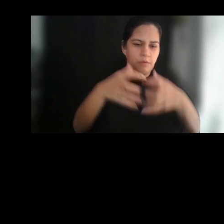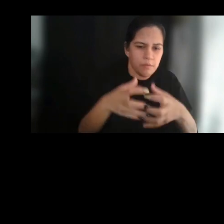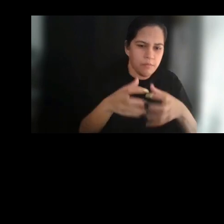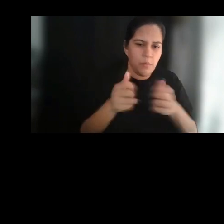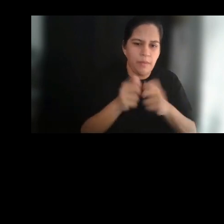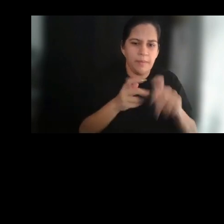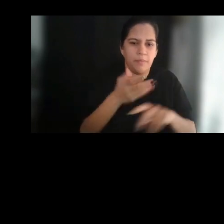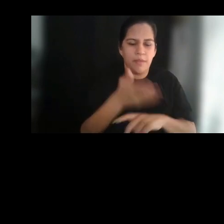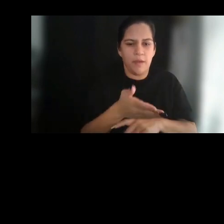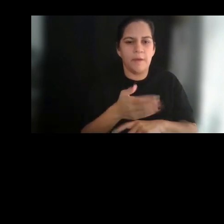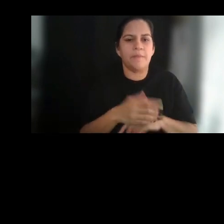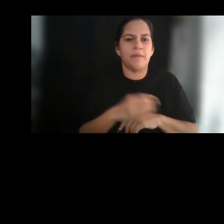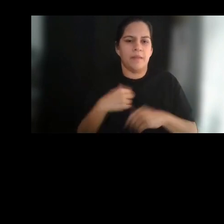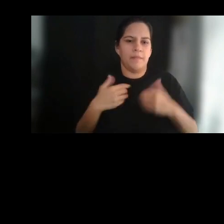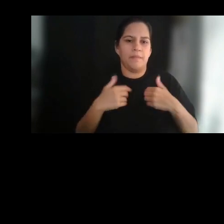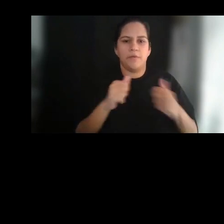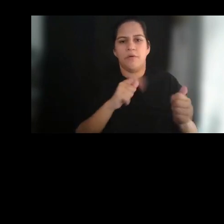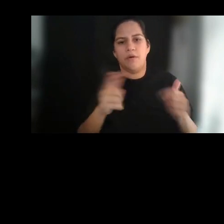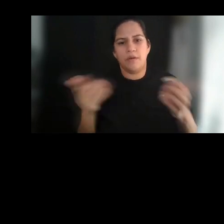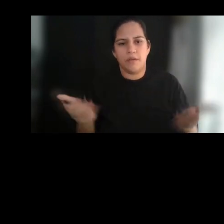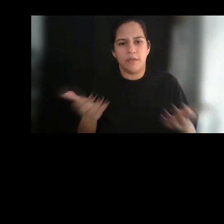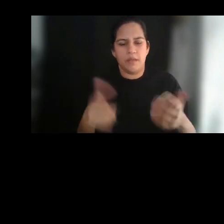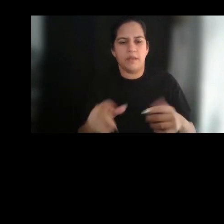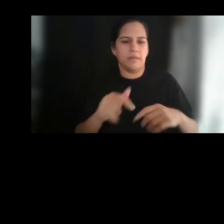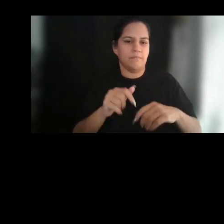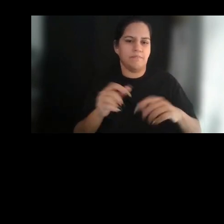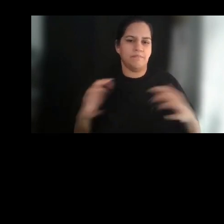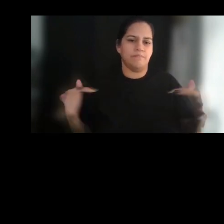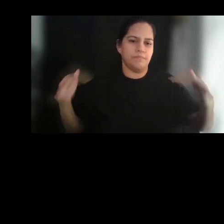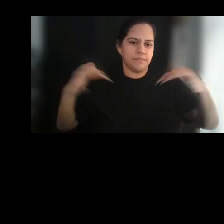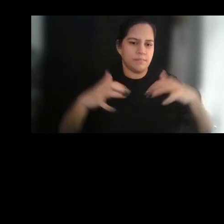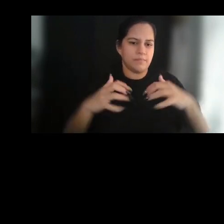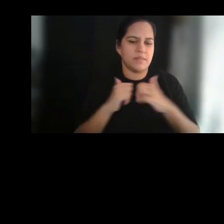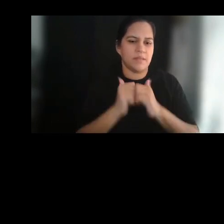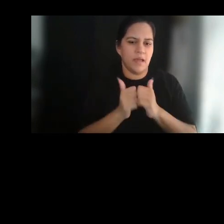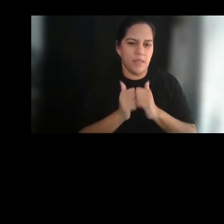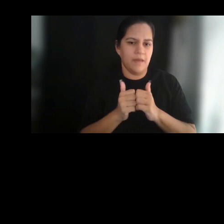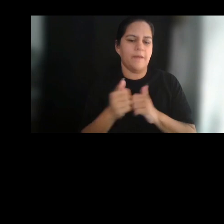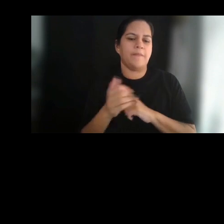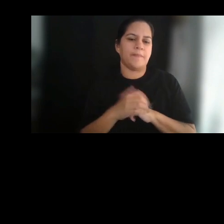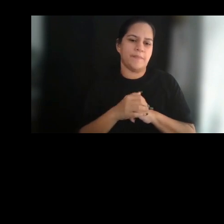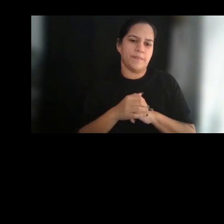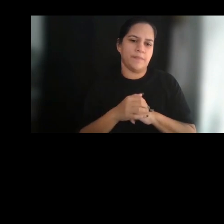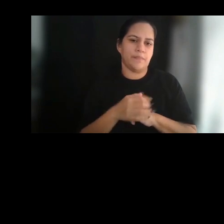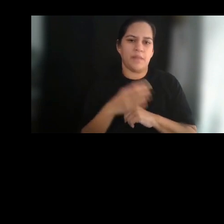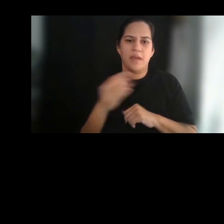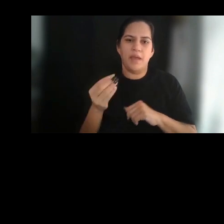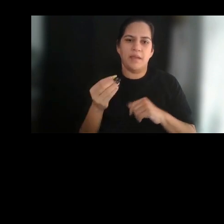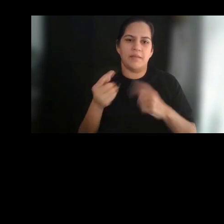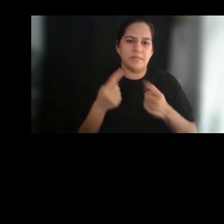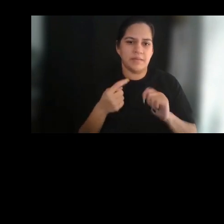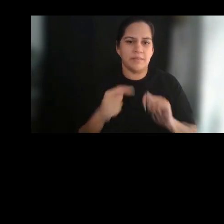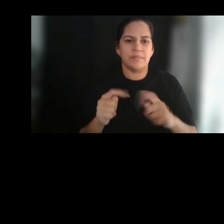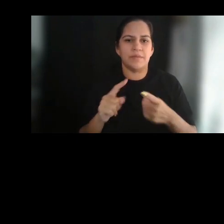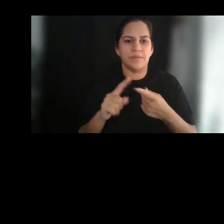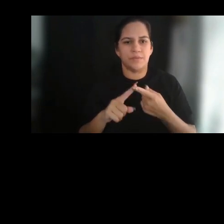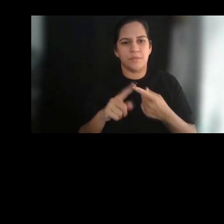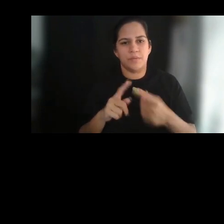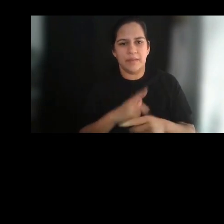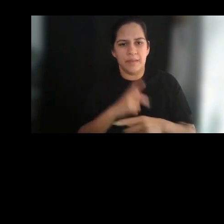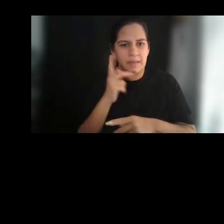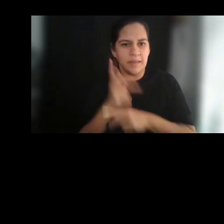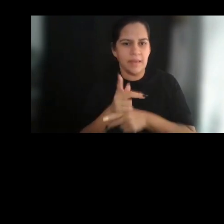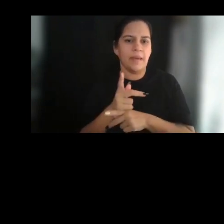here at the symposium communing together and attempting to keep the